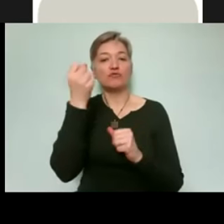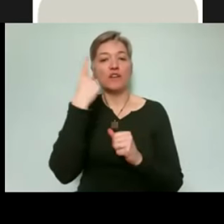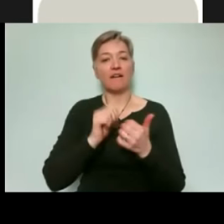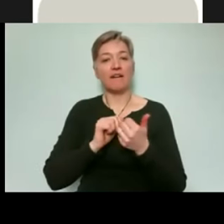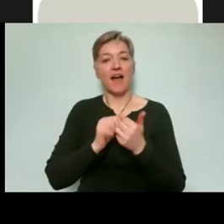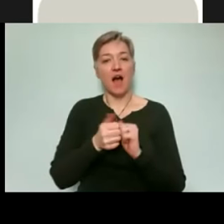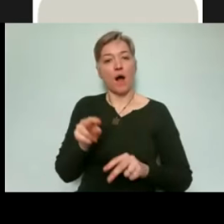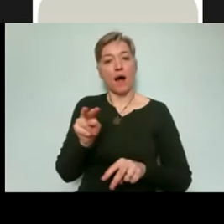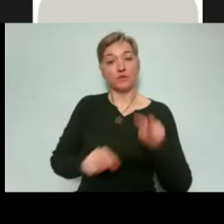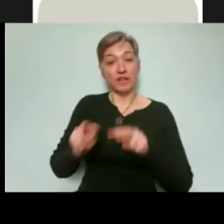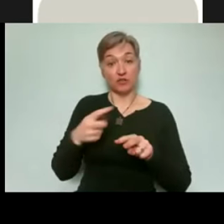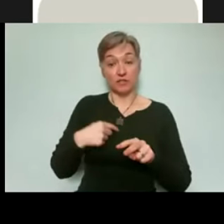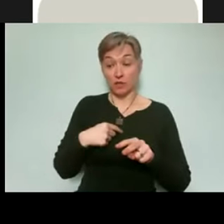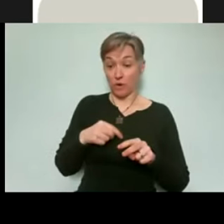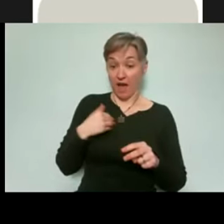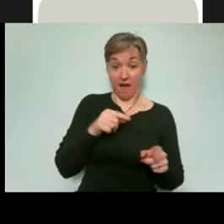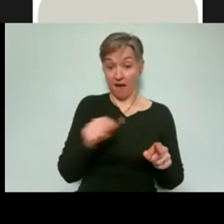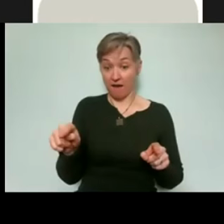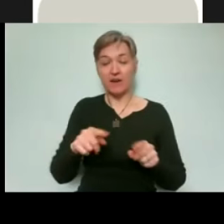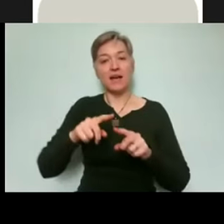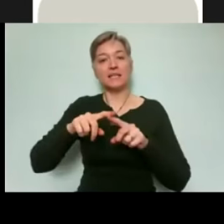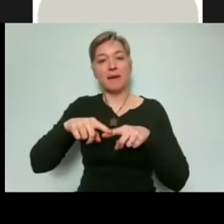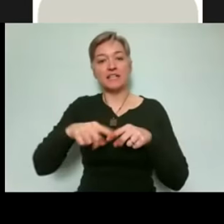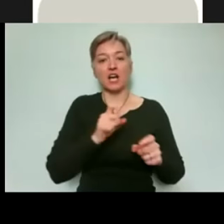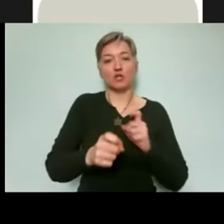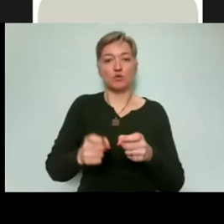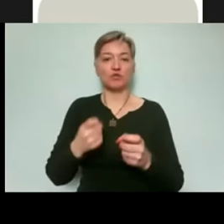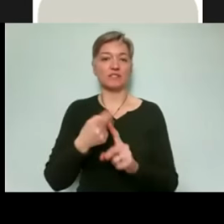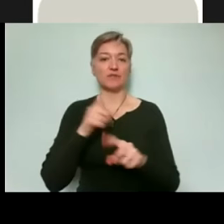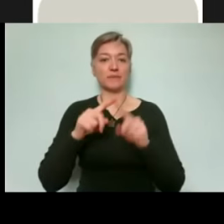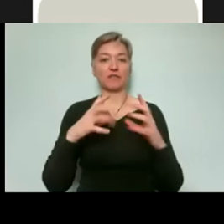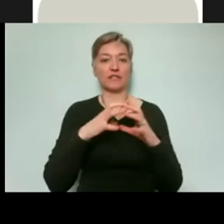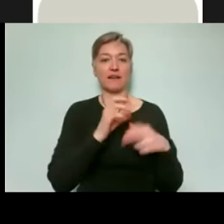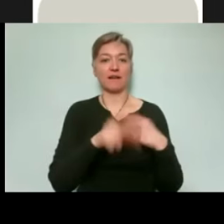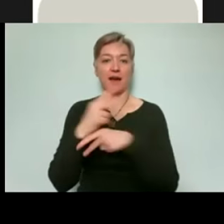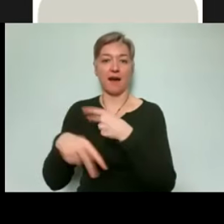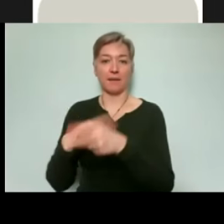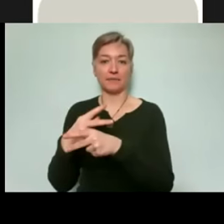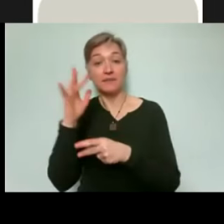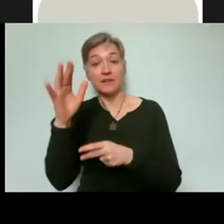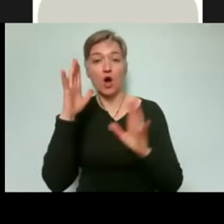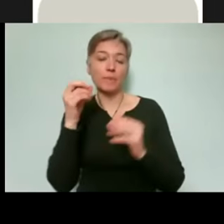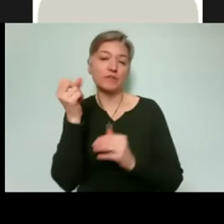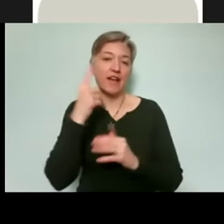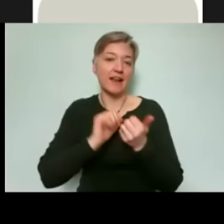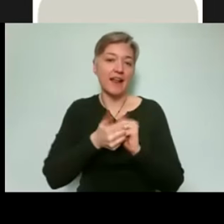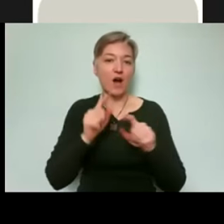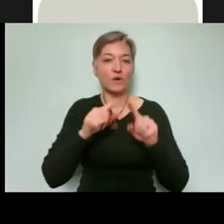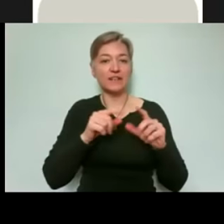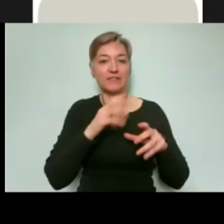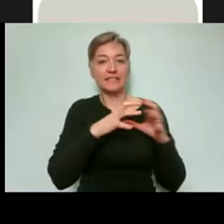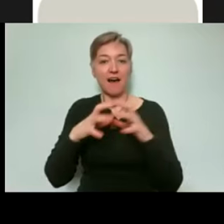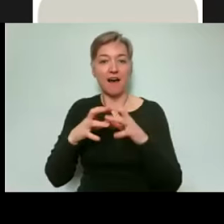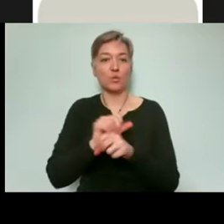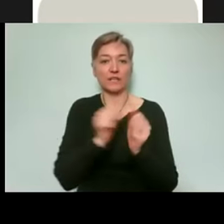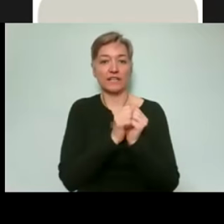these observations that we're making depend on the contributions of different cell types, ultimately hoping to understand how these groups of cells work together to implement